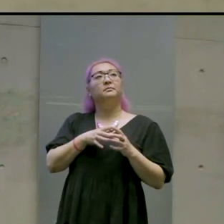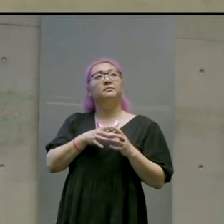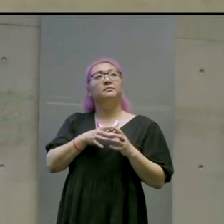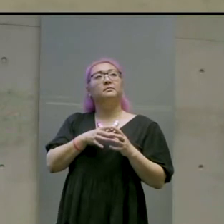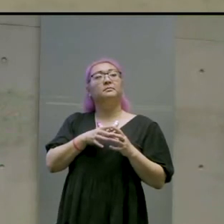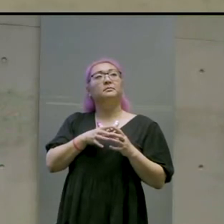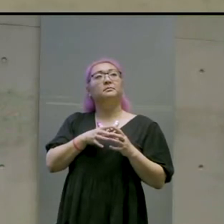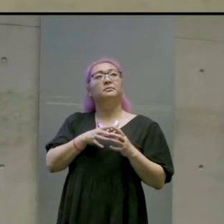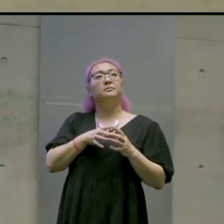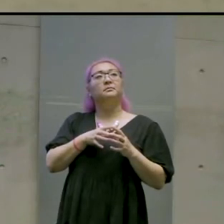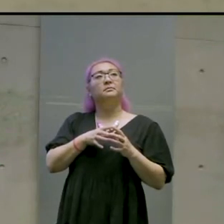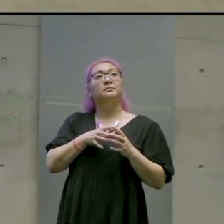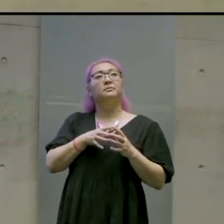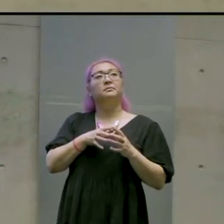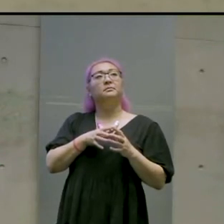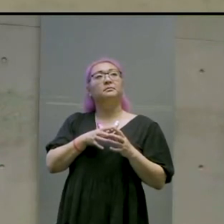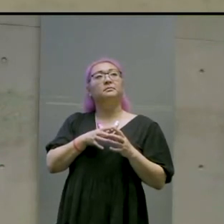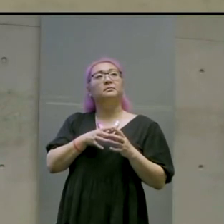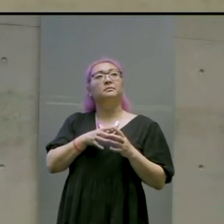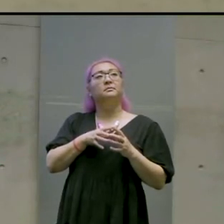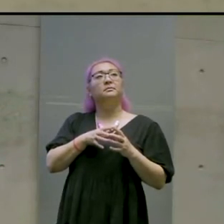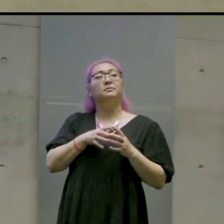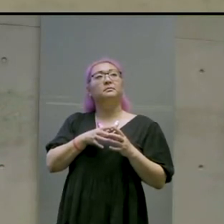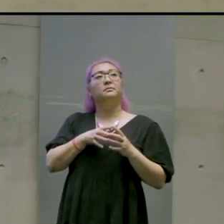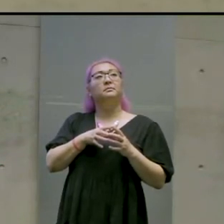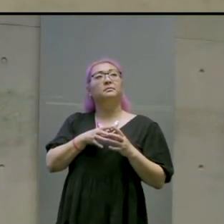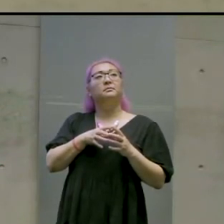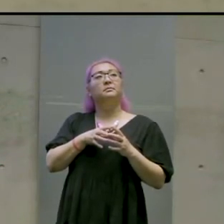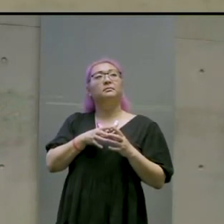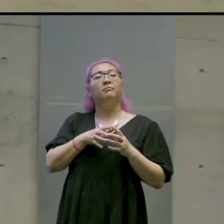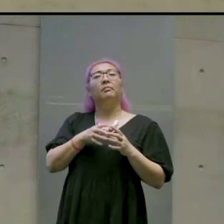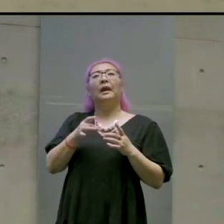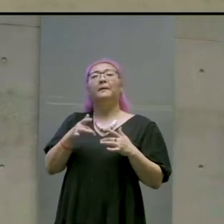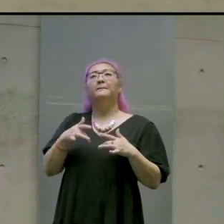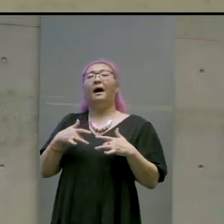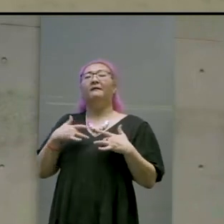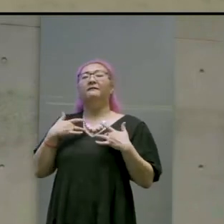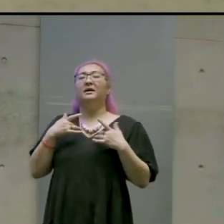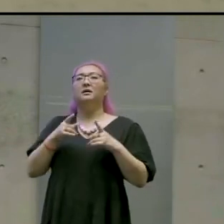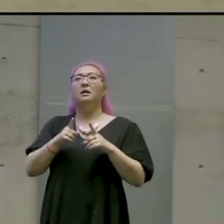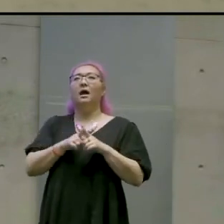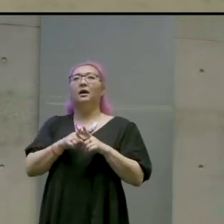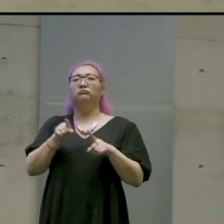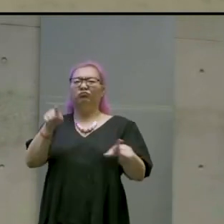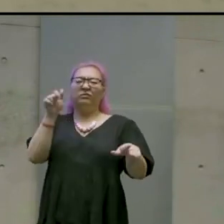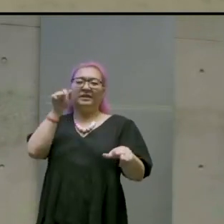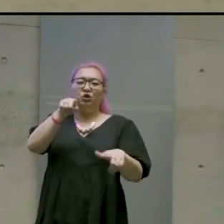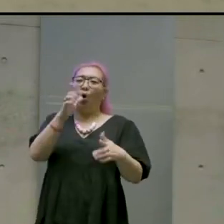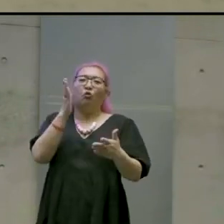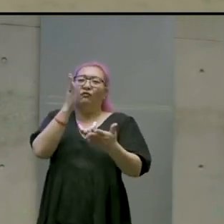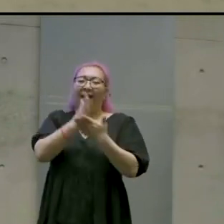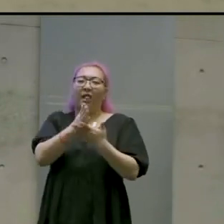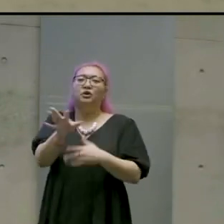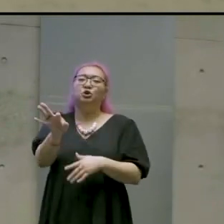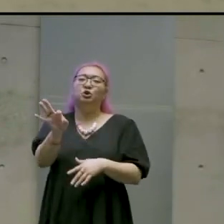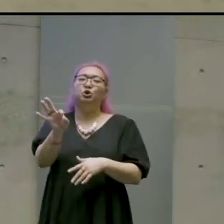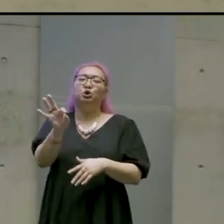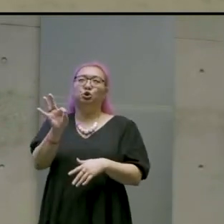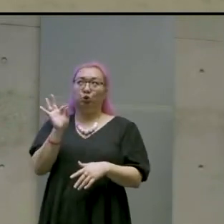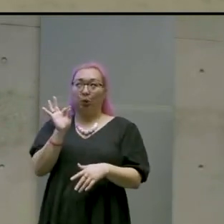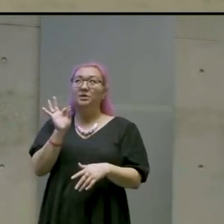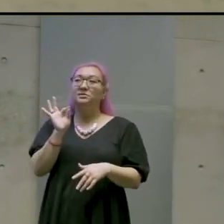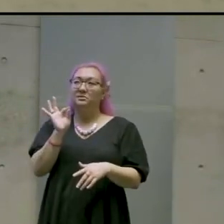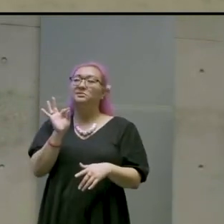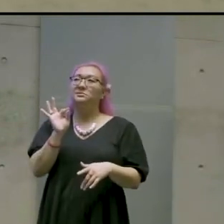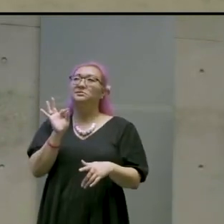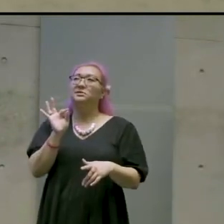because for me, I feel like if it's an illusion of choice, I always feel bad. It's like well, what was the point of giving me the choice when no matter